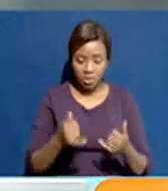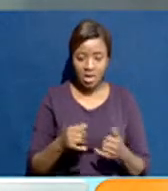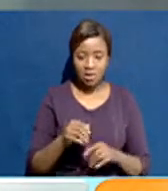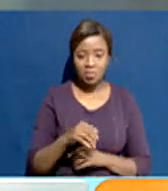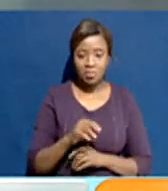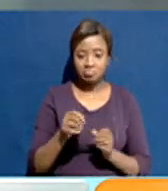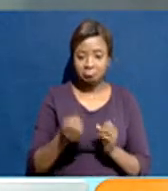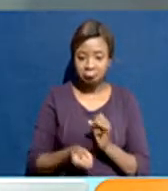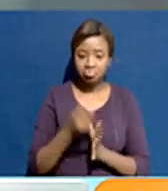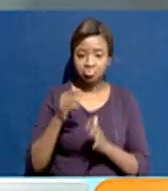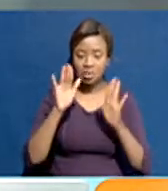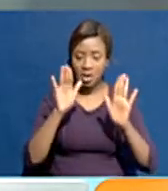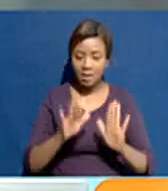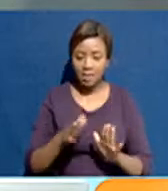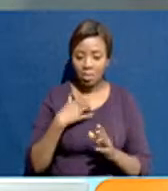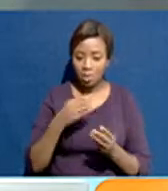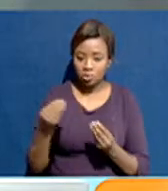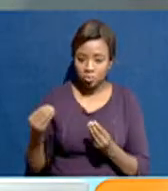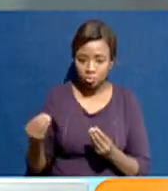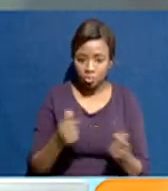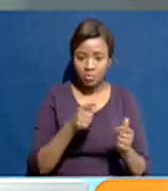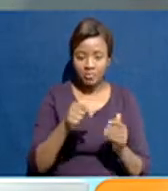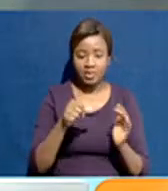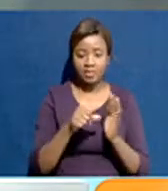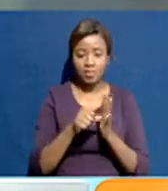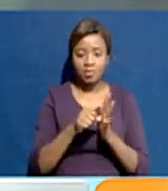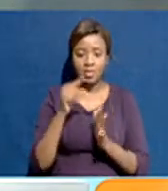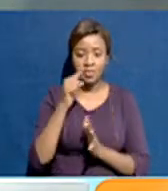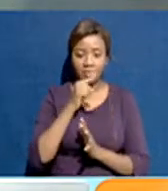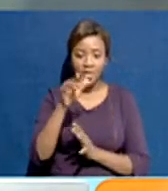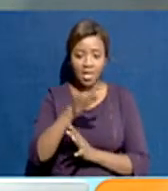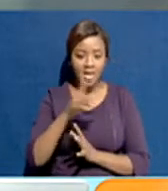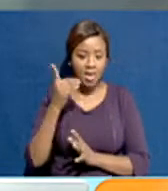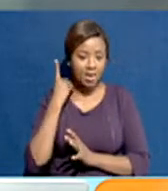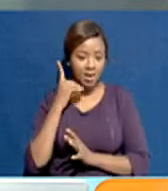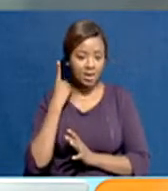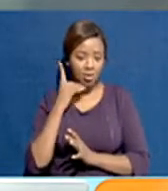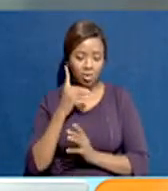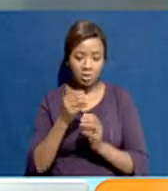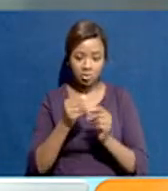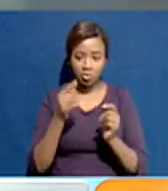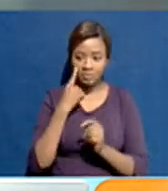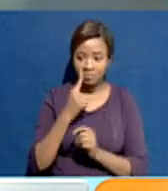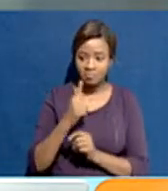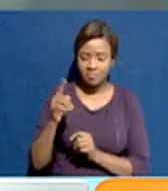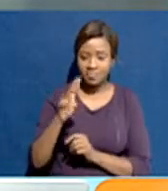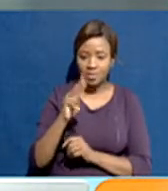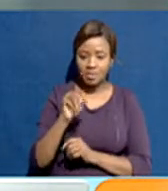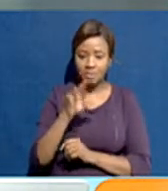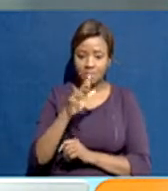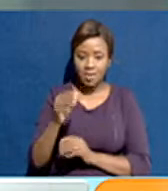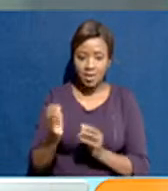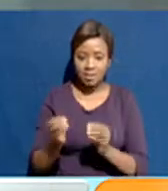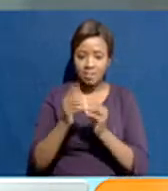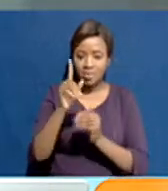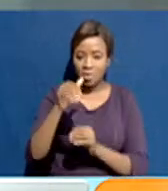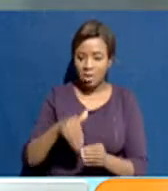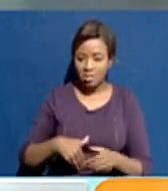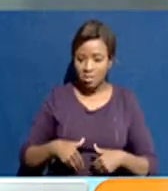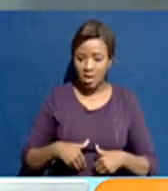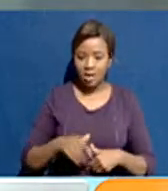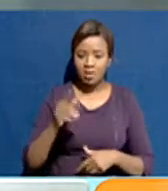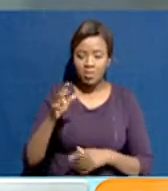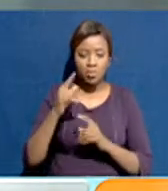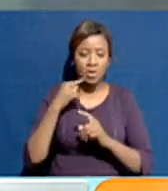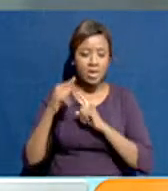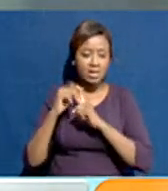on ending the triple threat targeting adolescents in Dandora. Mary Muoki caught up with a young adult who has experienced the triple threat